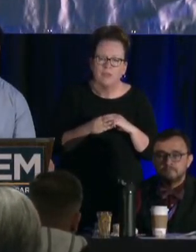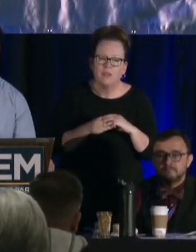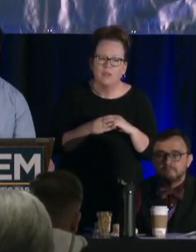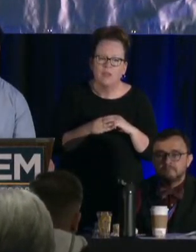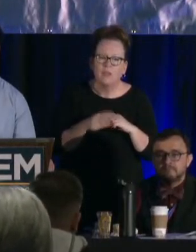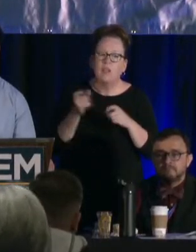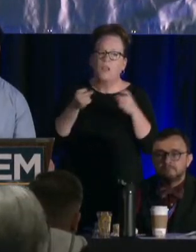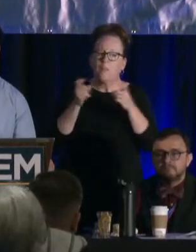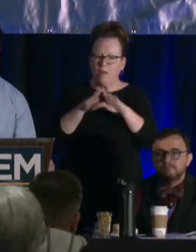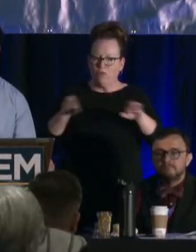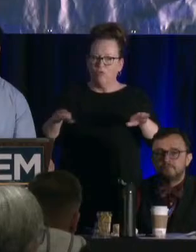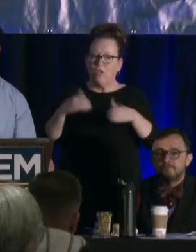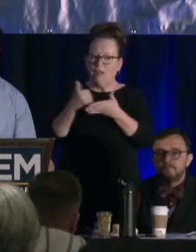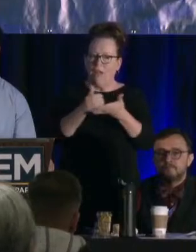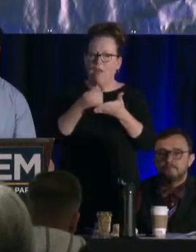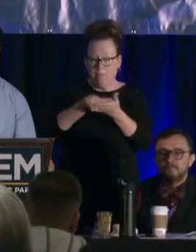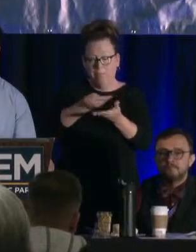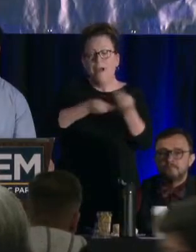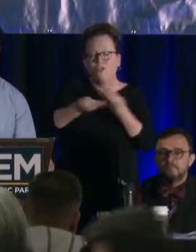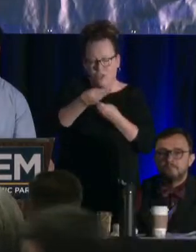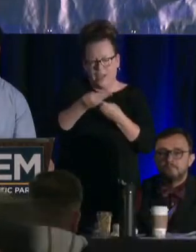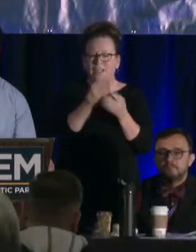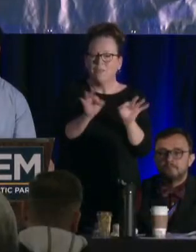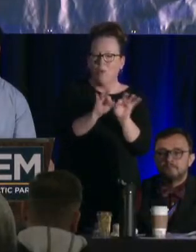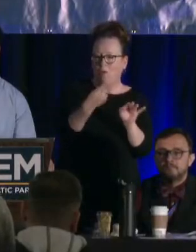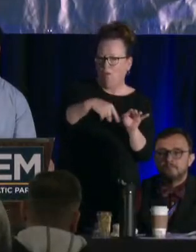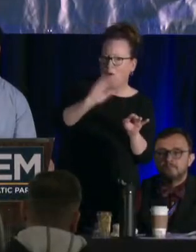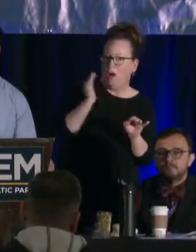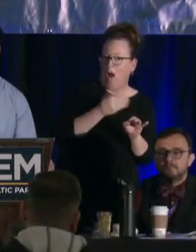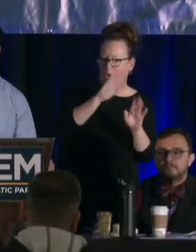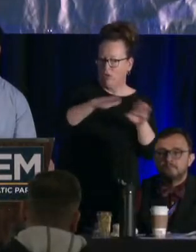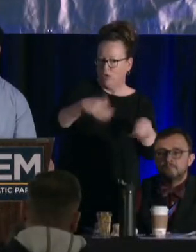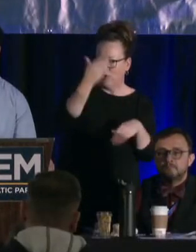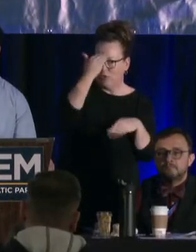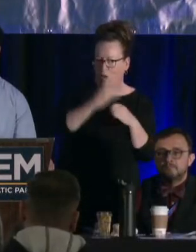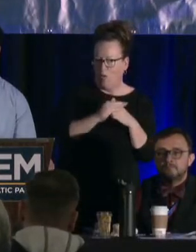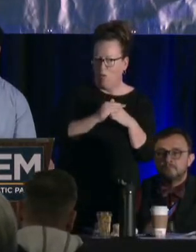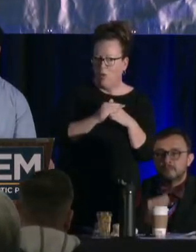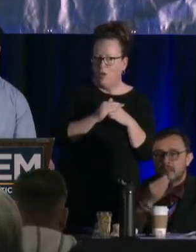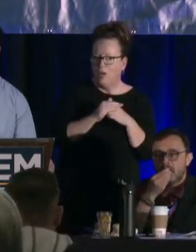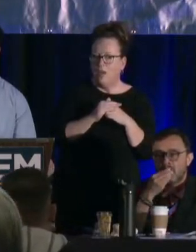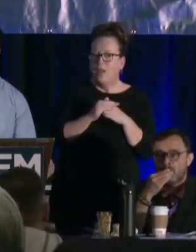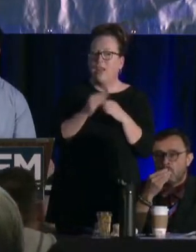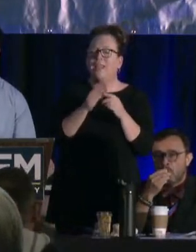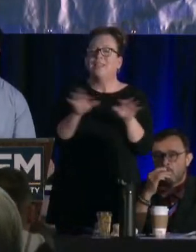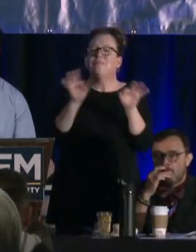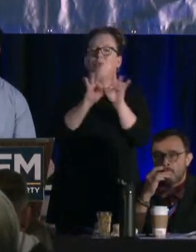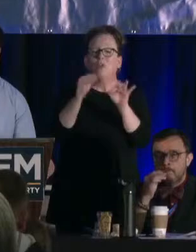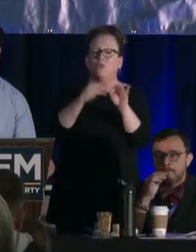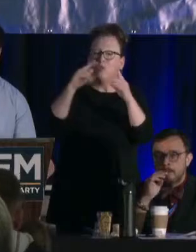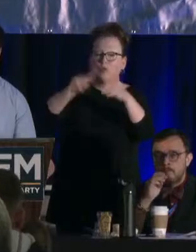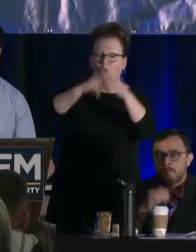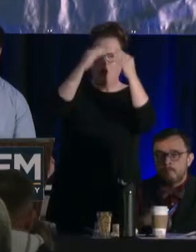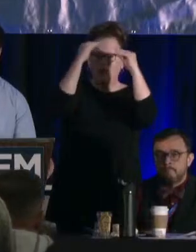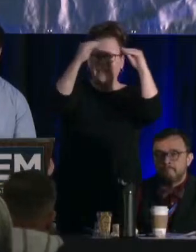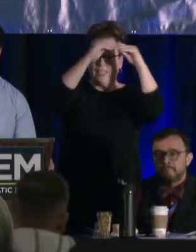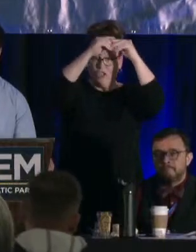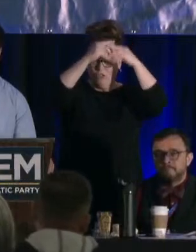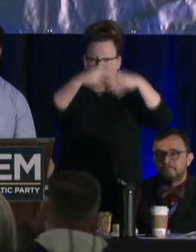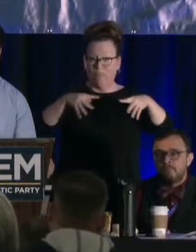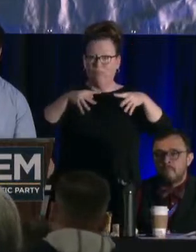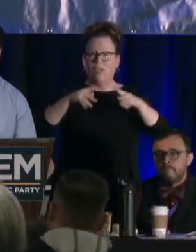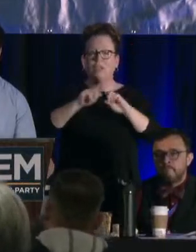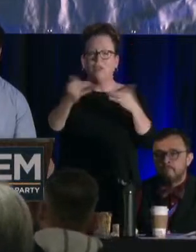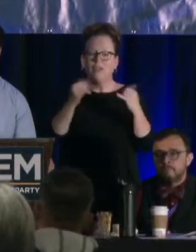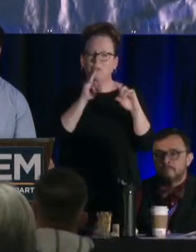And it's incredibly important to tackle this, not from the top down necessarily, but from the bottom up. So with regard to the concerns